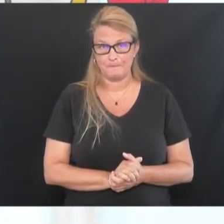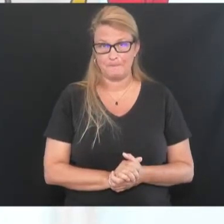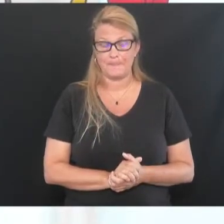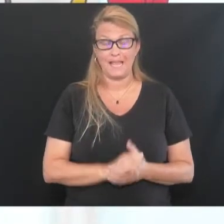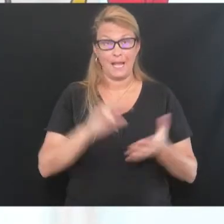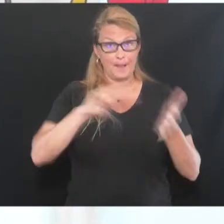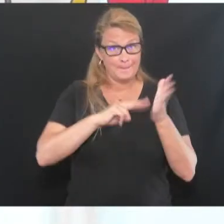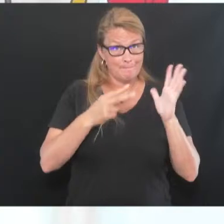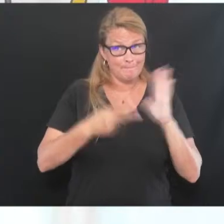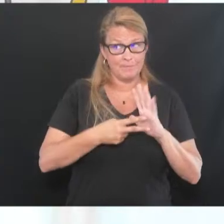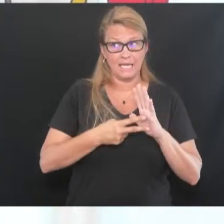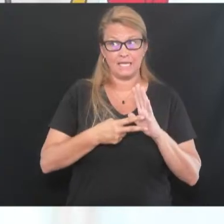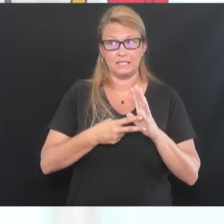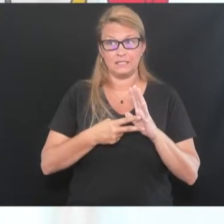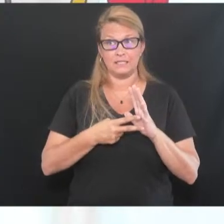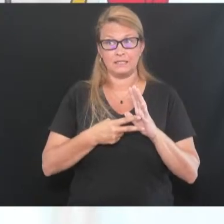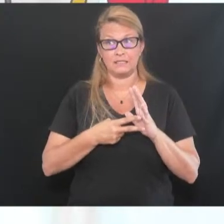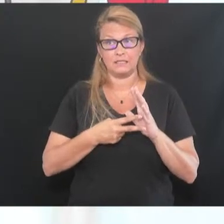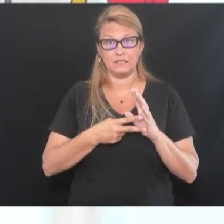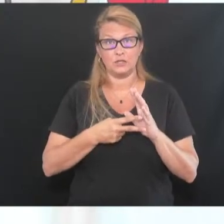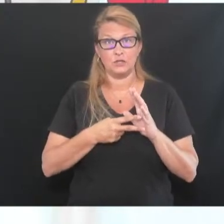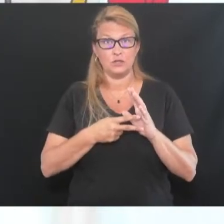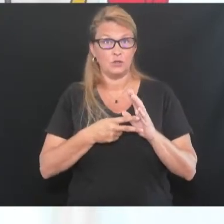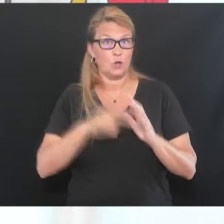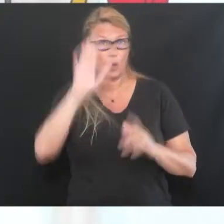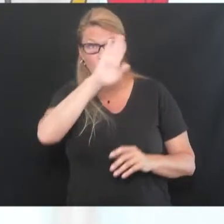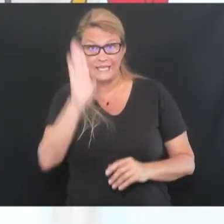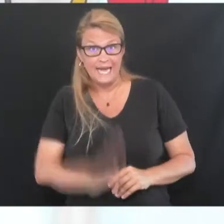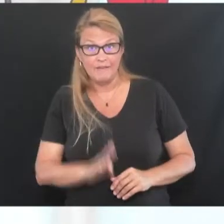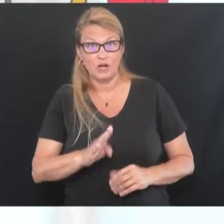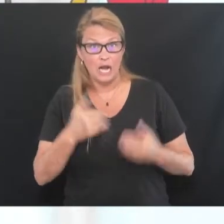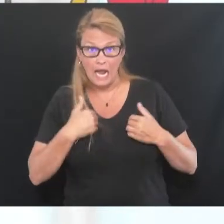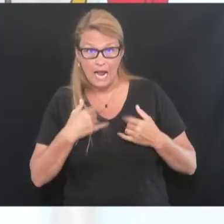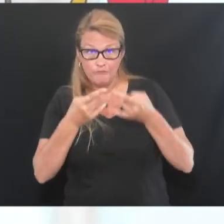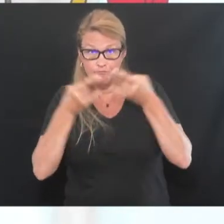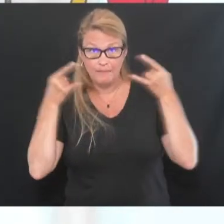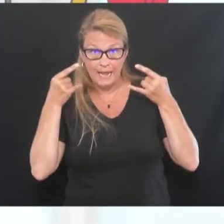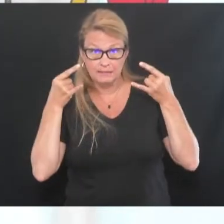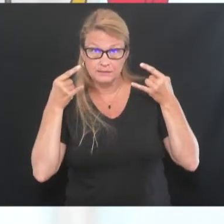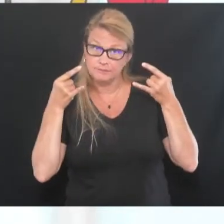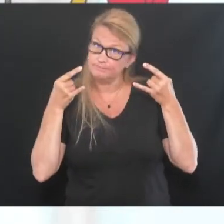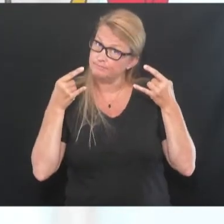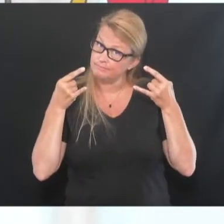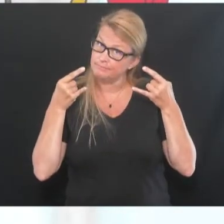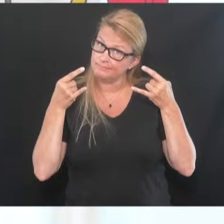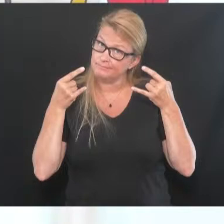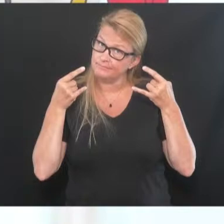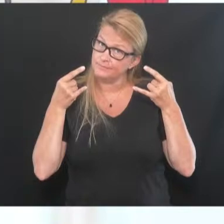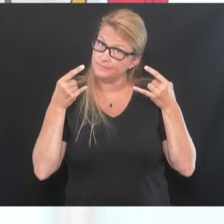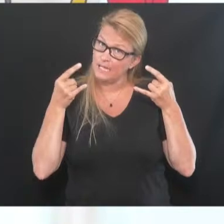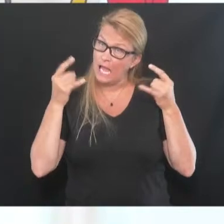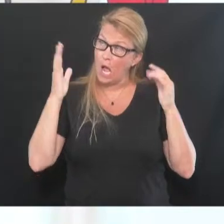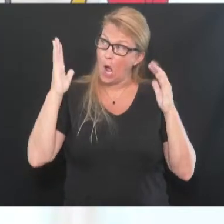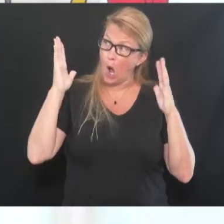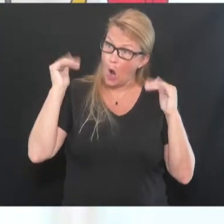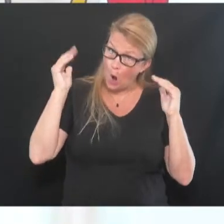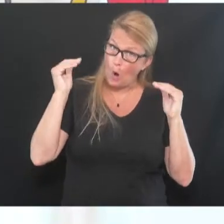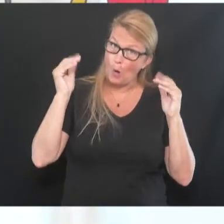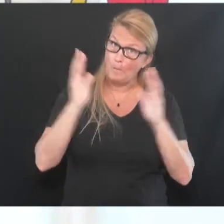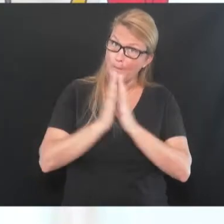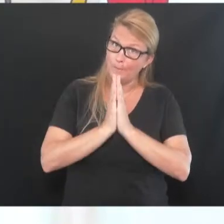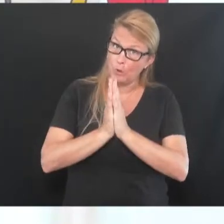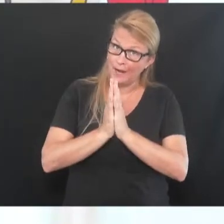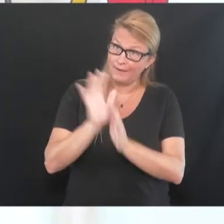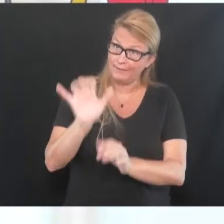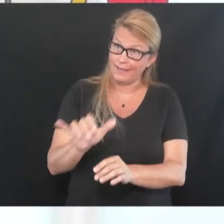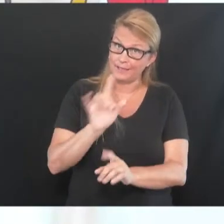inevitably or we're never going to get to a mask mandate? I hope and pray that